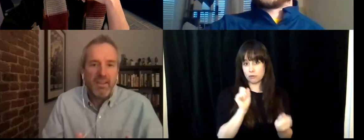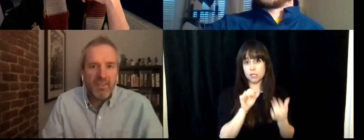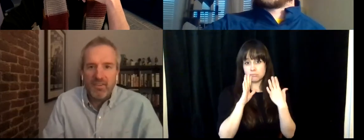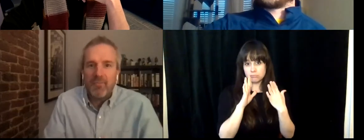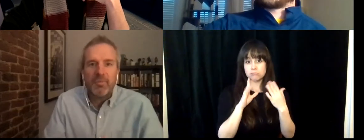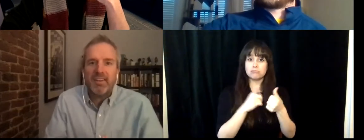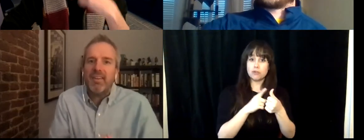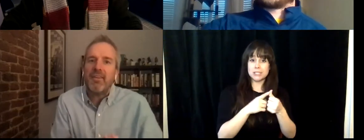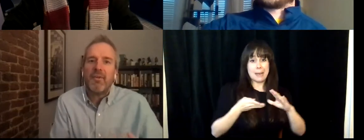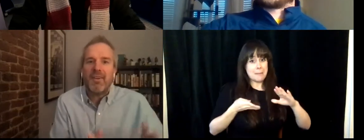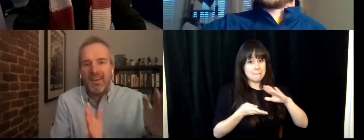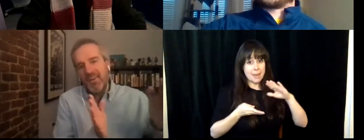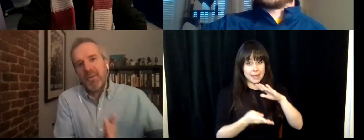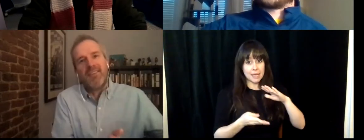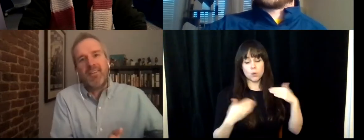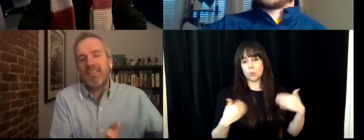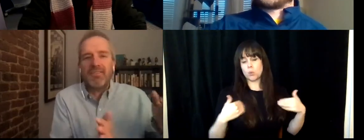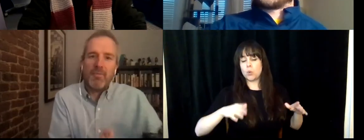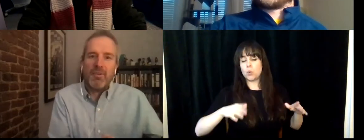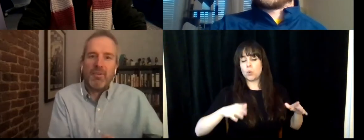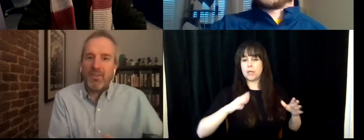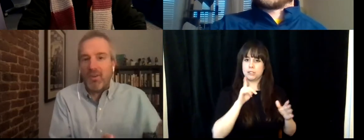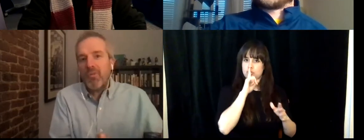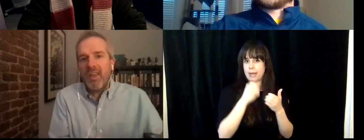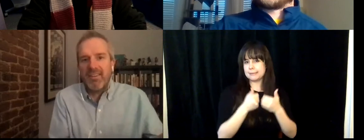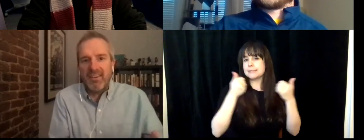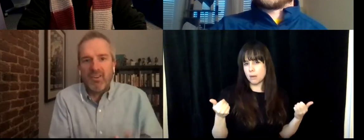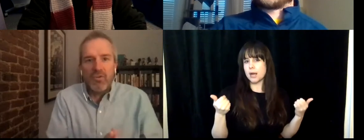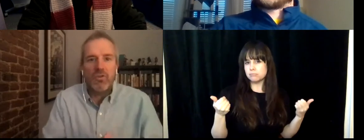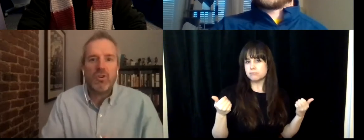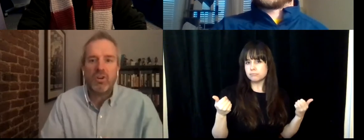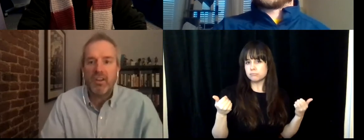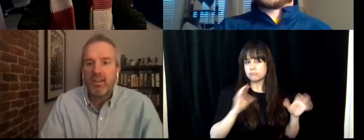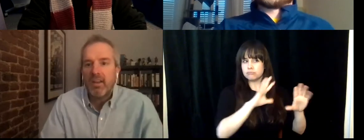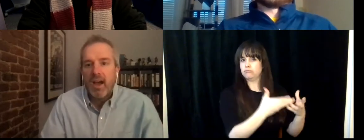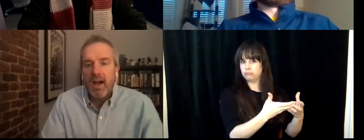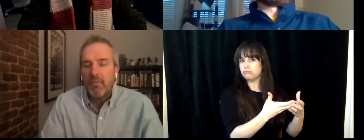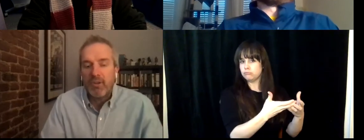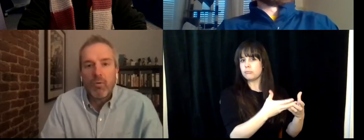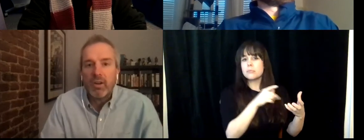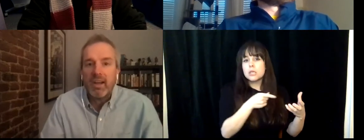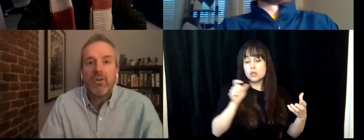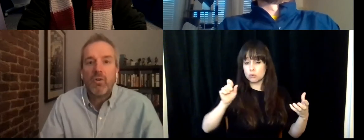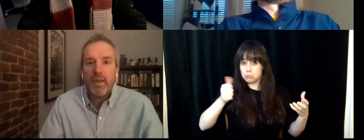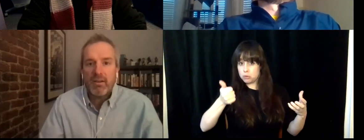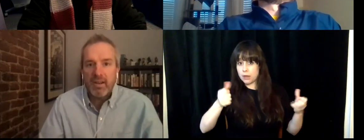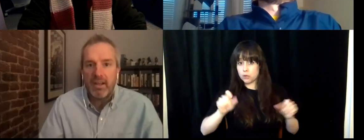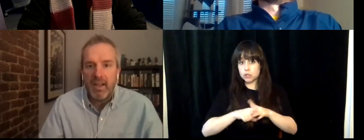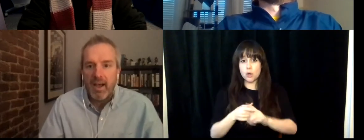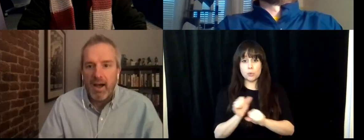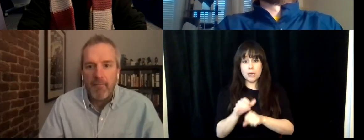baking is a completely... it's a separate, its own entity. So you could start working at a local